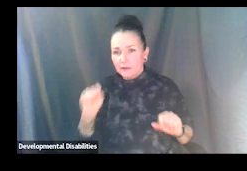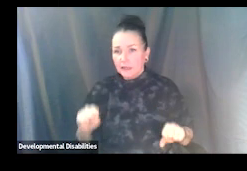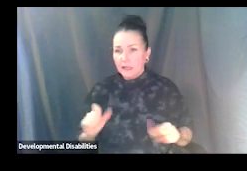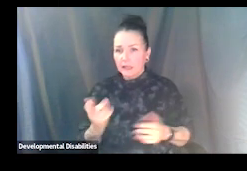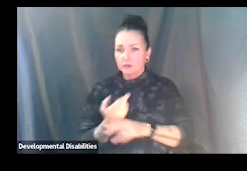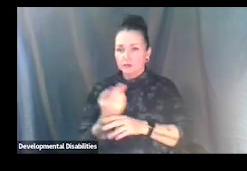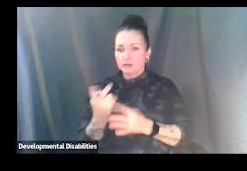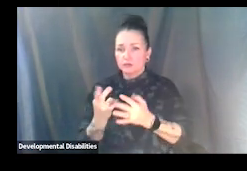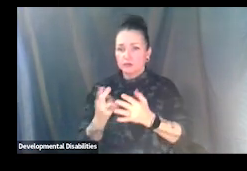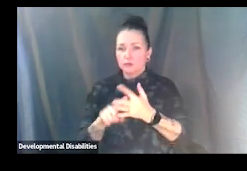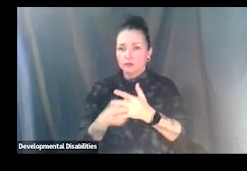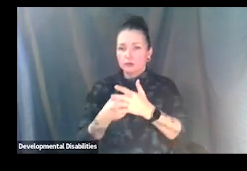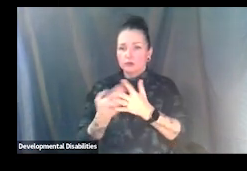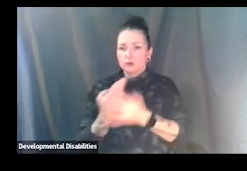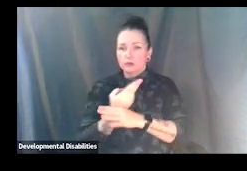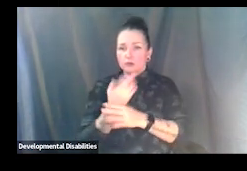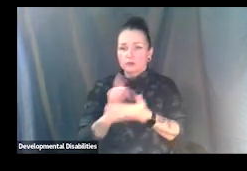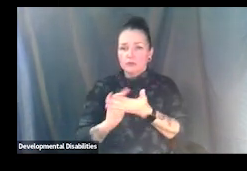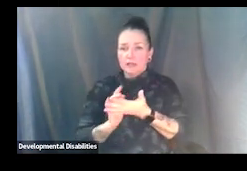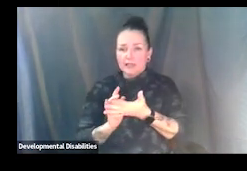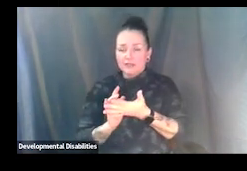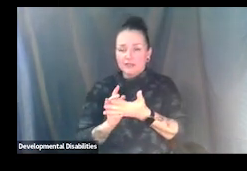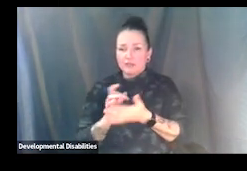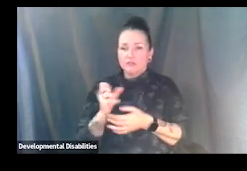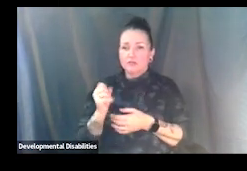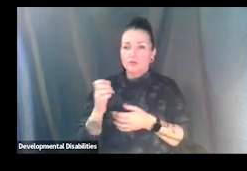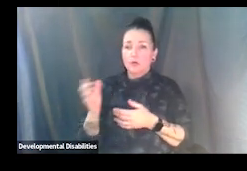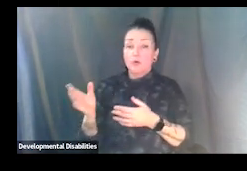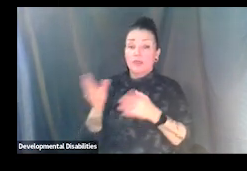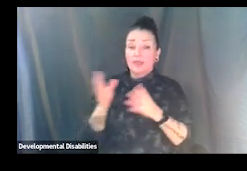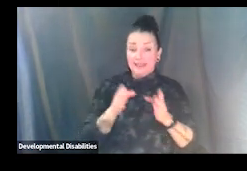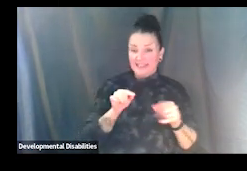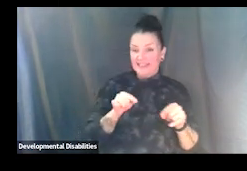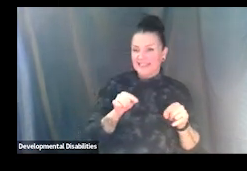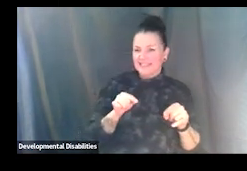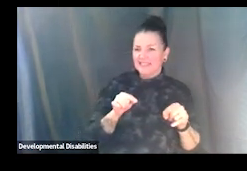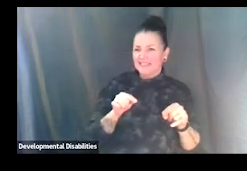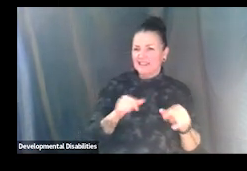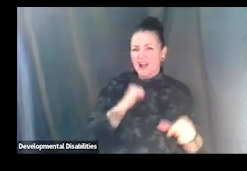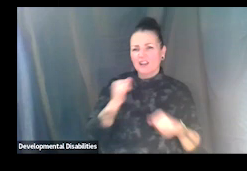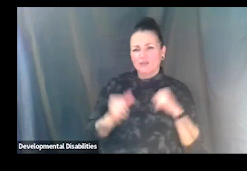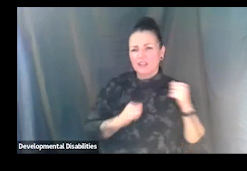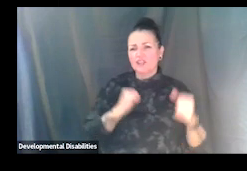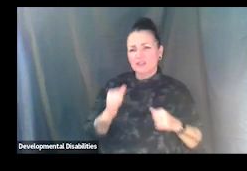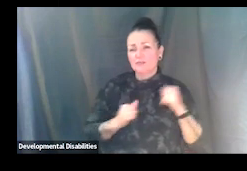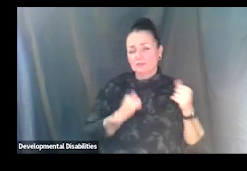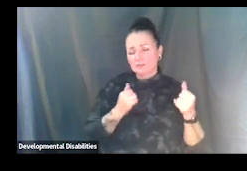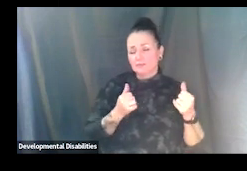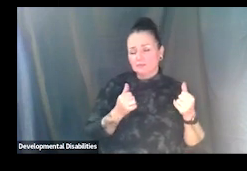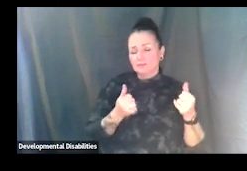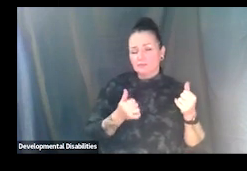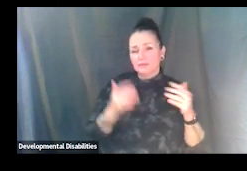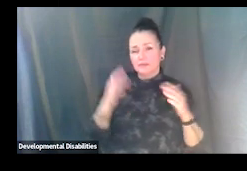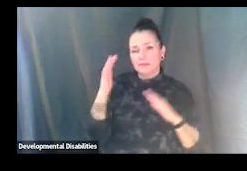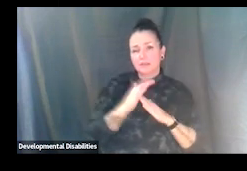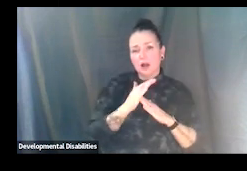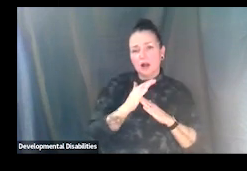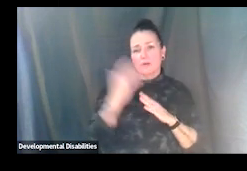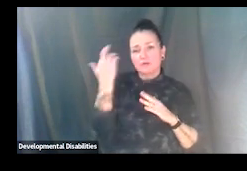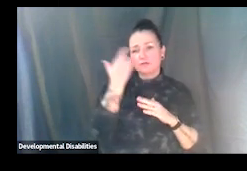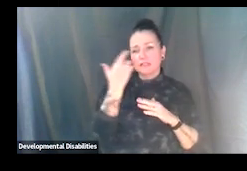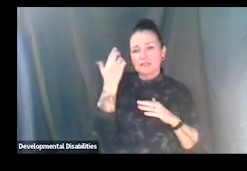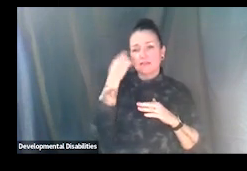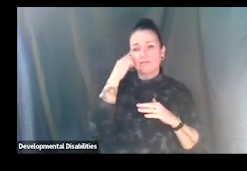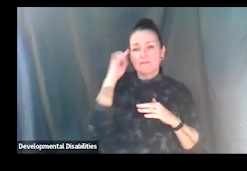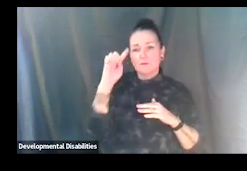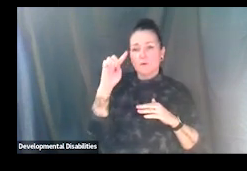can, I often say I can almost write a huge chunk of the report before I even see them. So they typically what